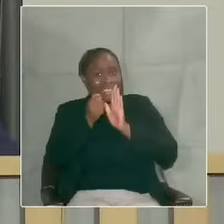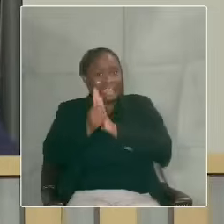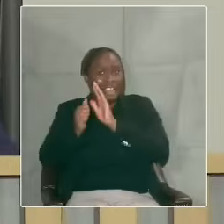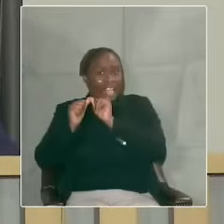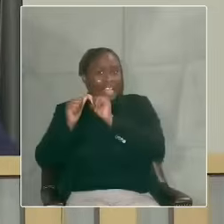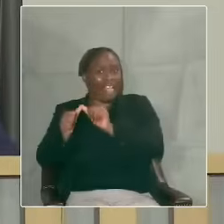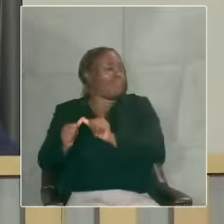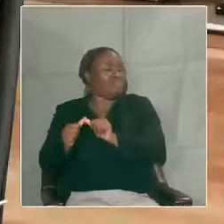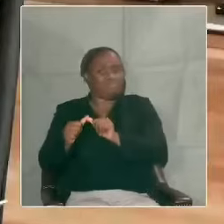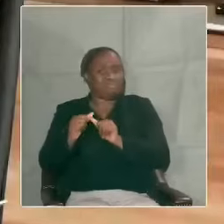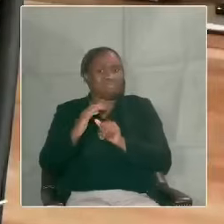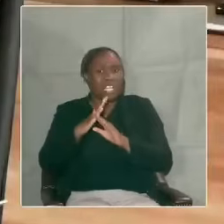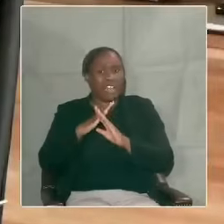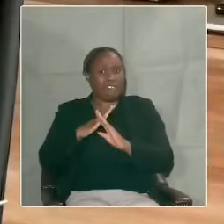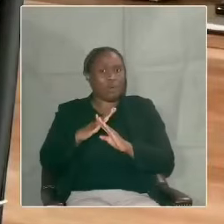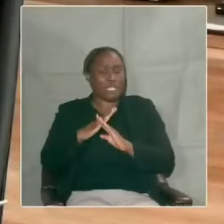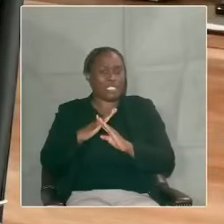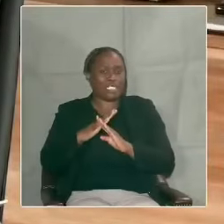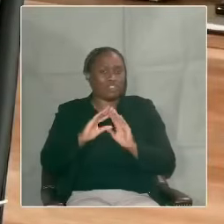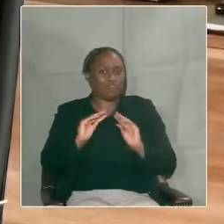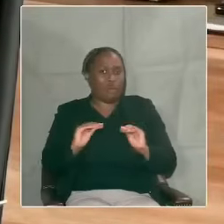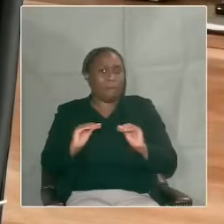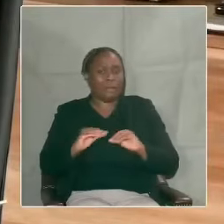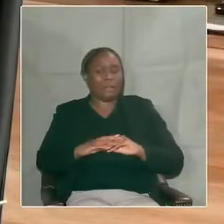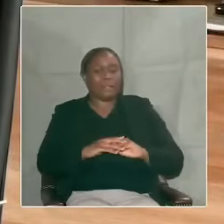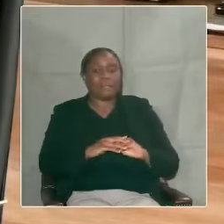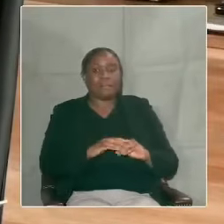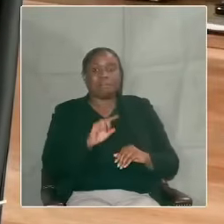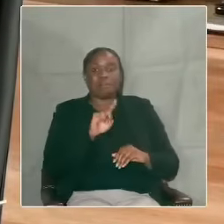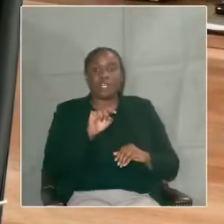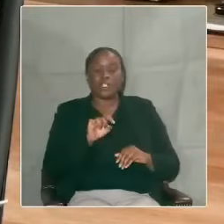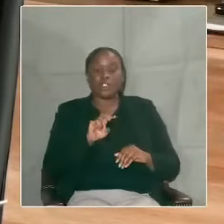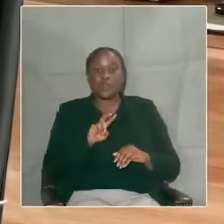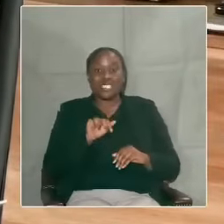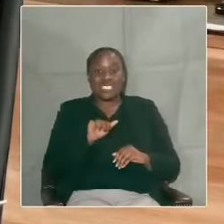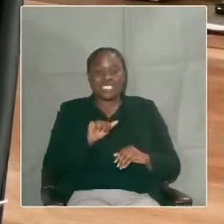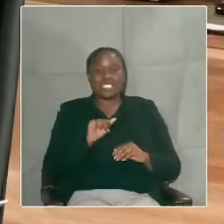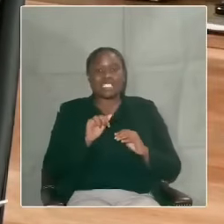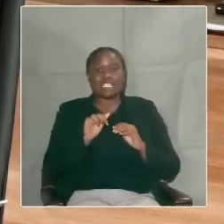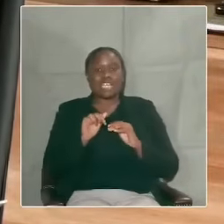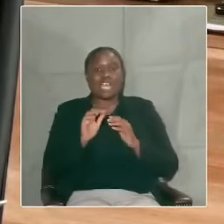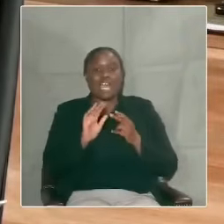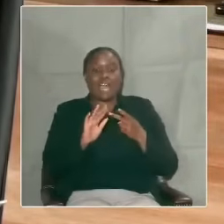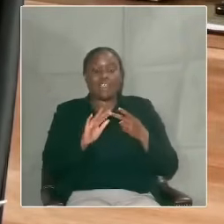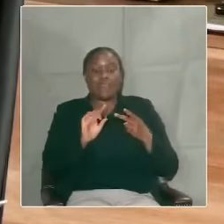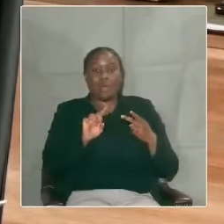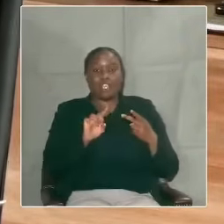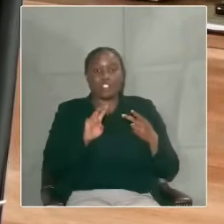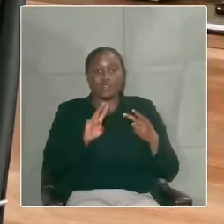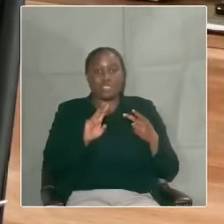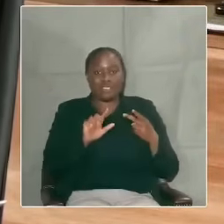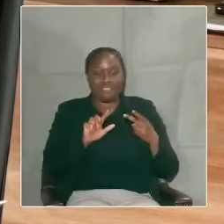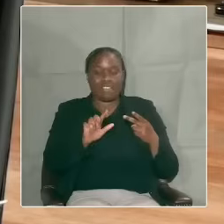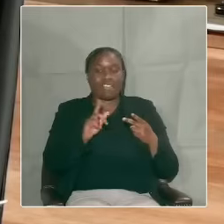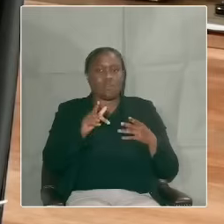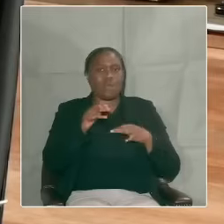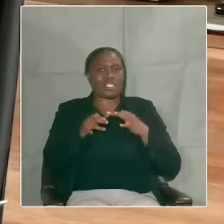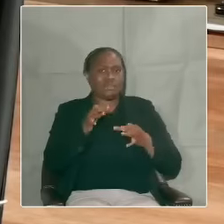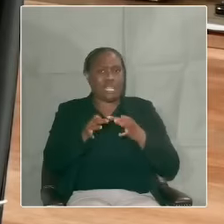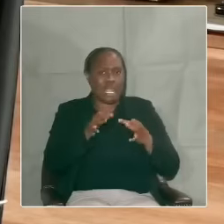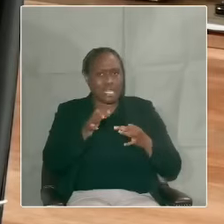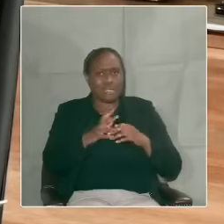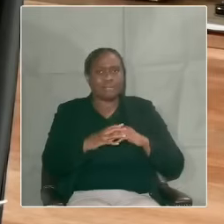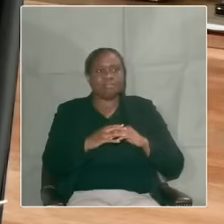So in 126 and 127, you mention at least two reasons why you had a difficulty